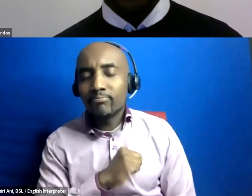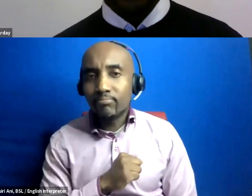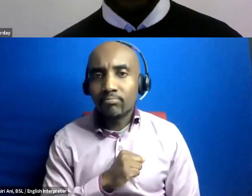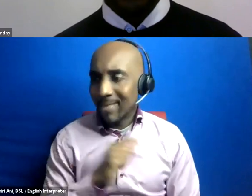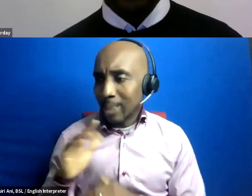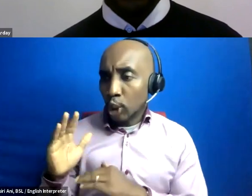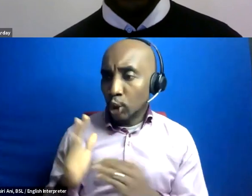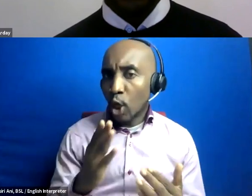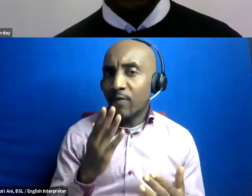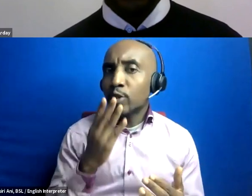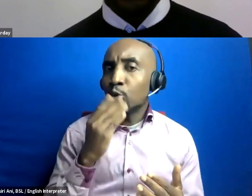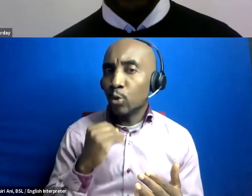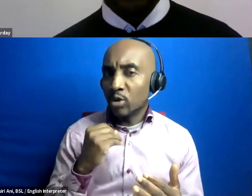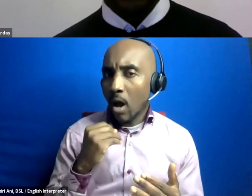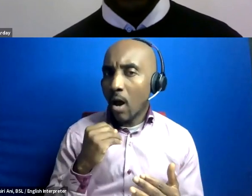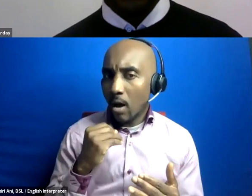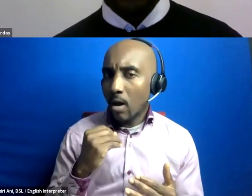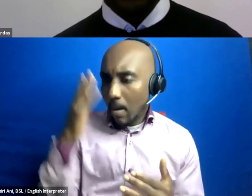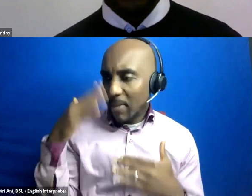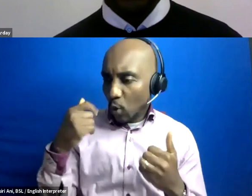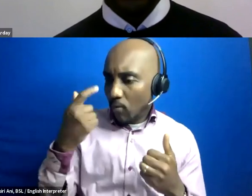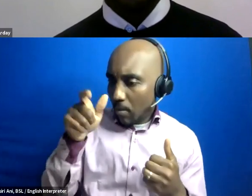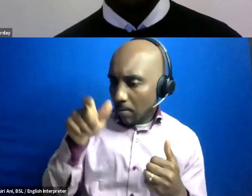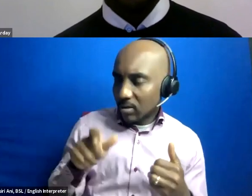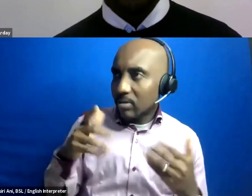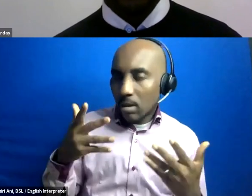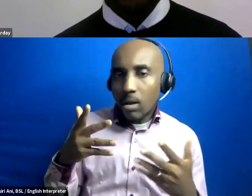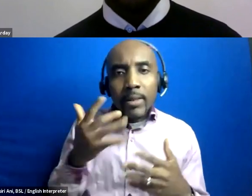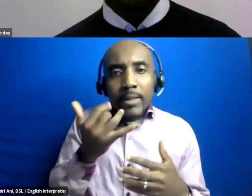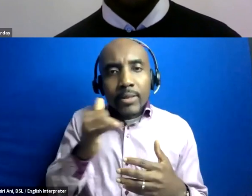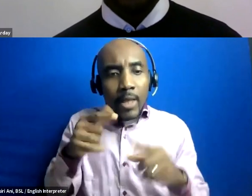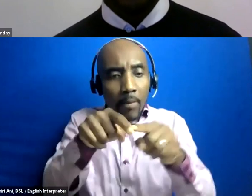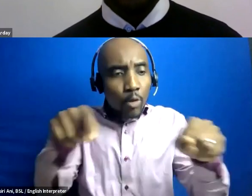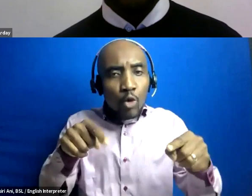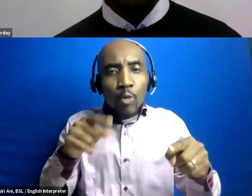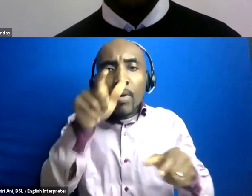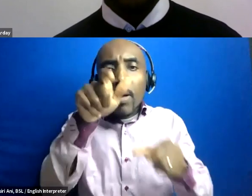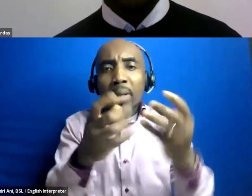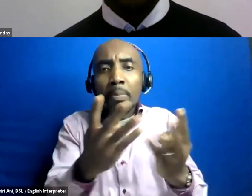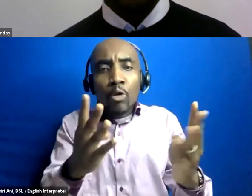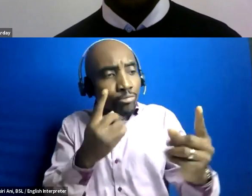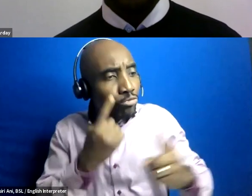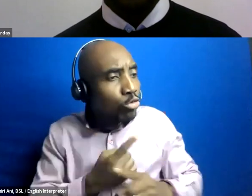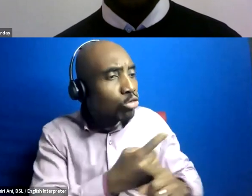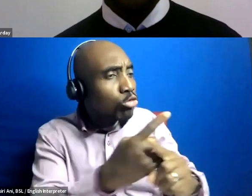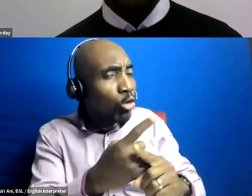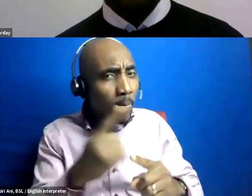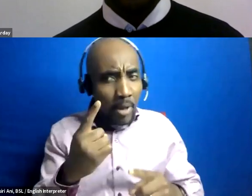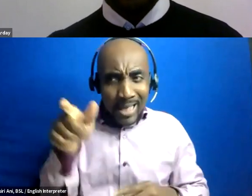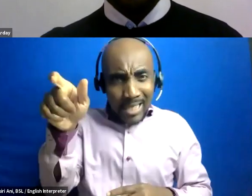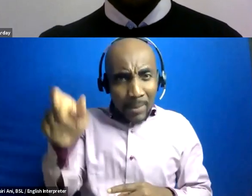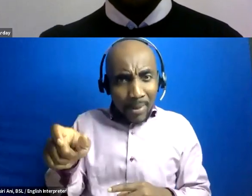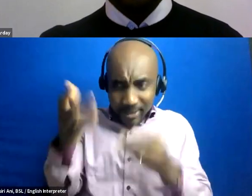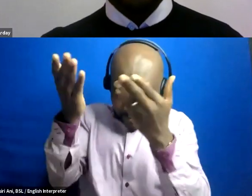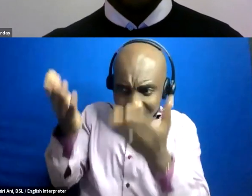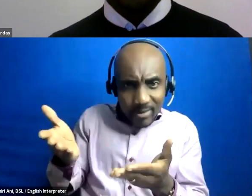with lived experience, sometimes you're not in the room when the decisions are being made. And now, through the